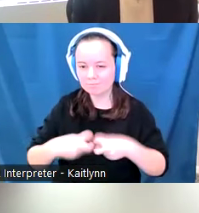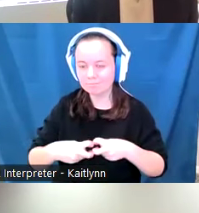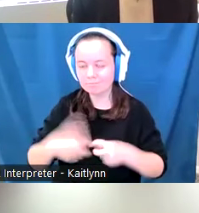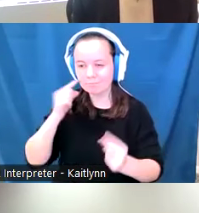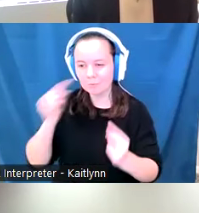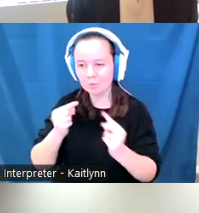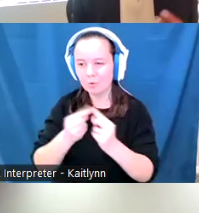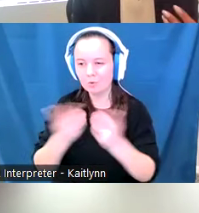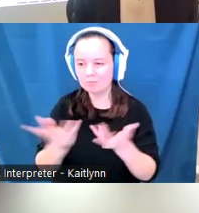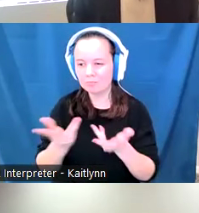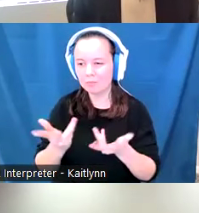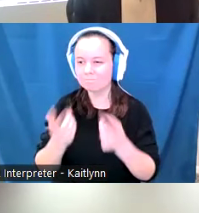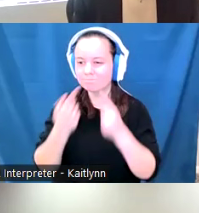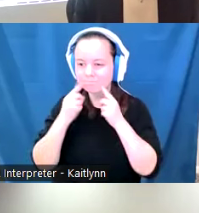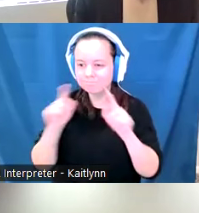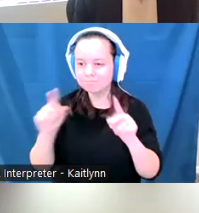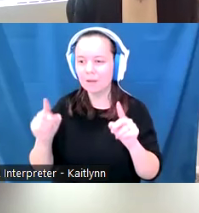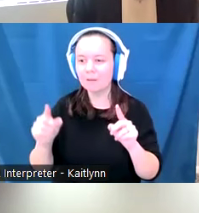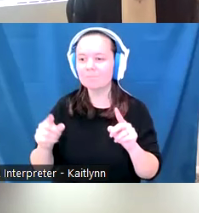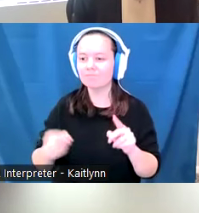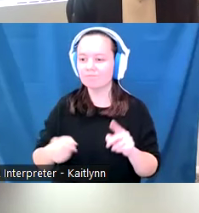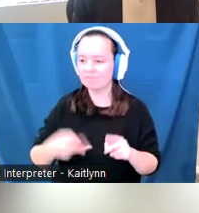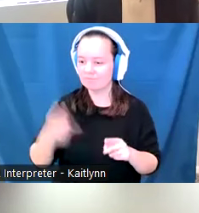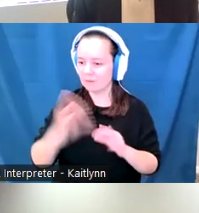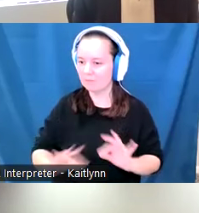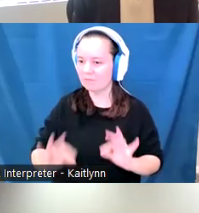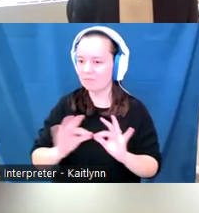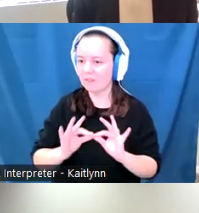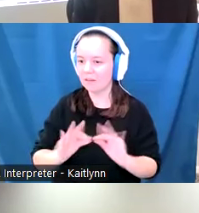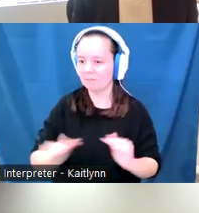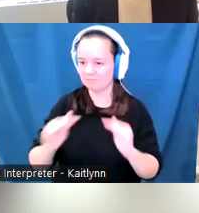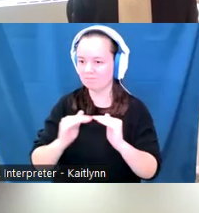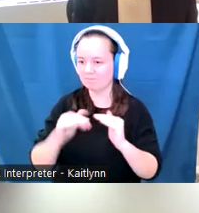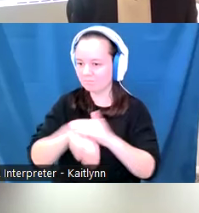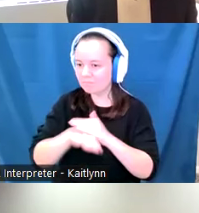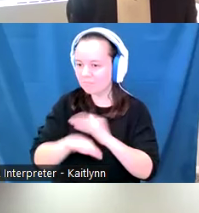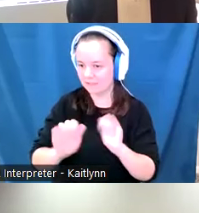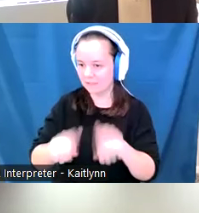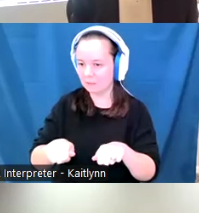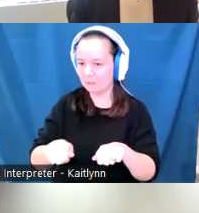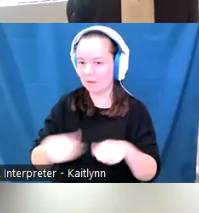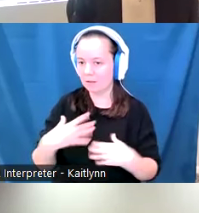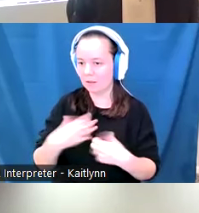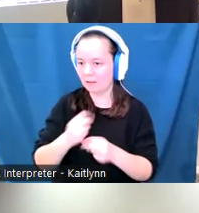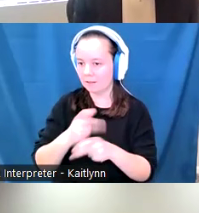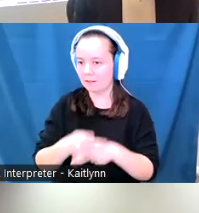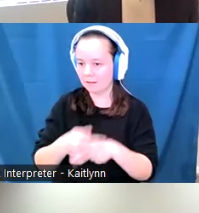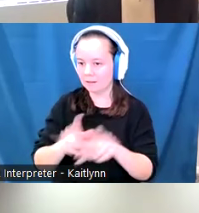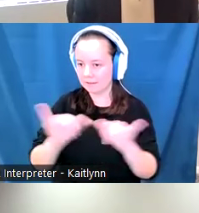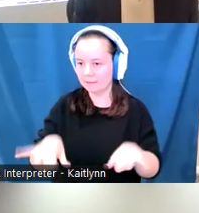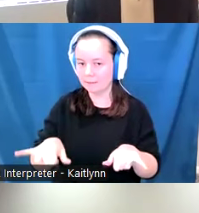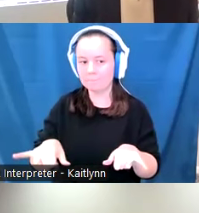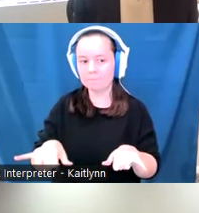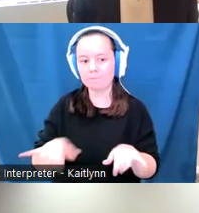a high-value, equitable, and accessible healthcare system. We also have a partner organization, a